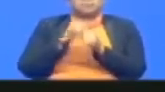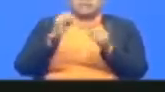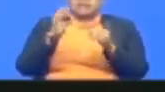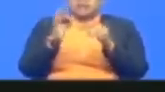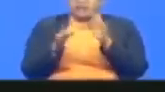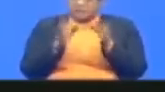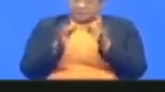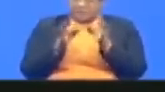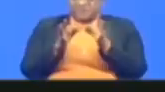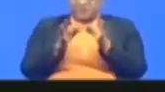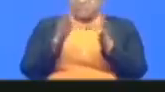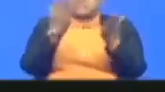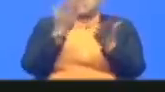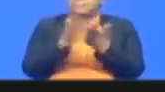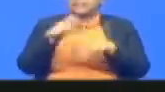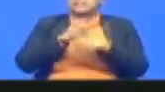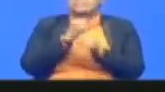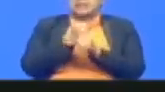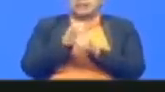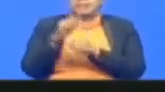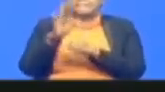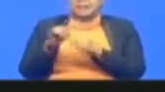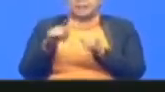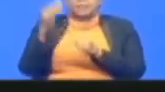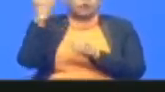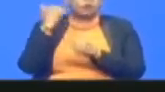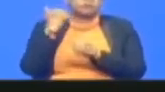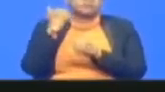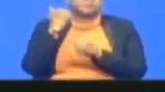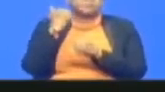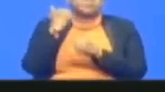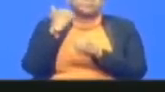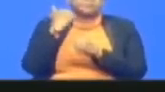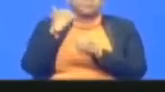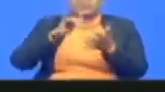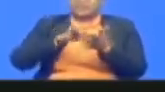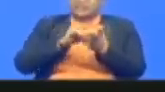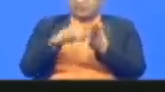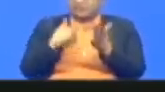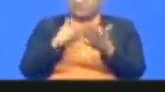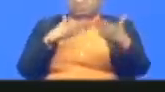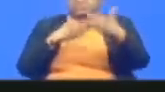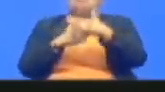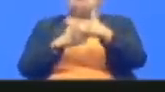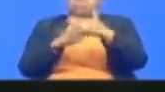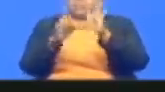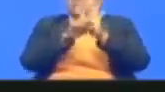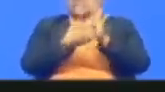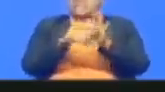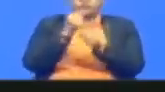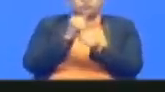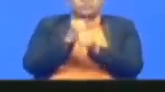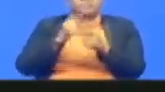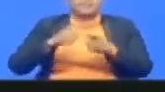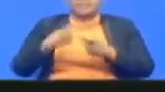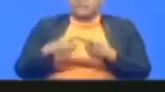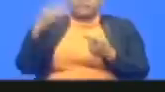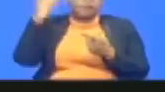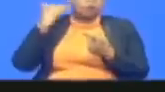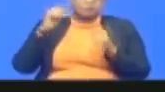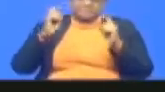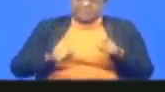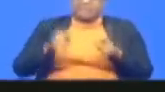made by the court that stands in the way of the legislative duty of parliamentarians, and the court must be